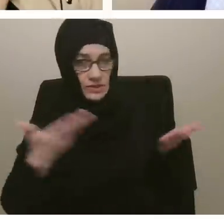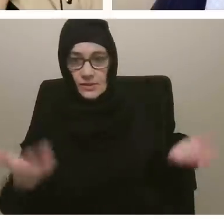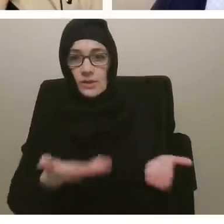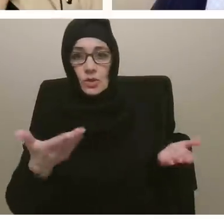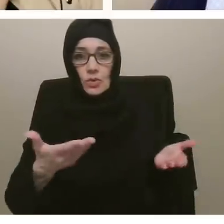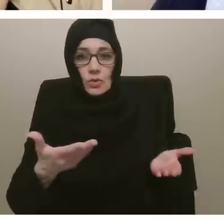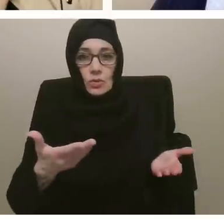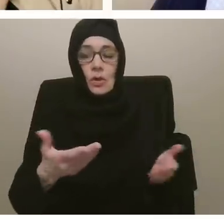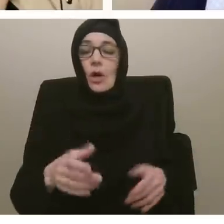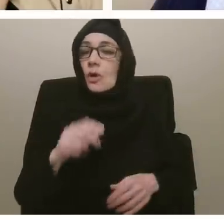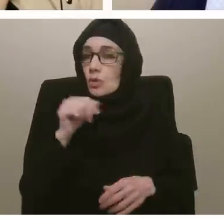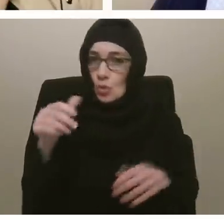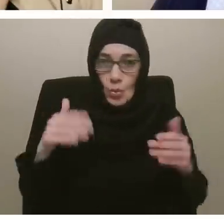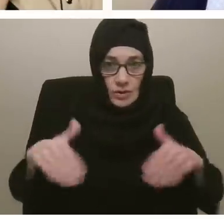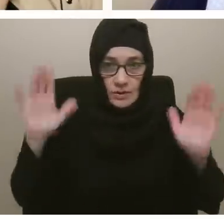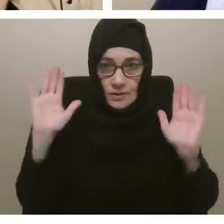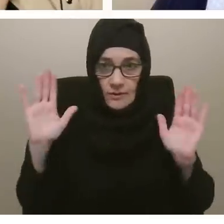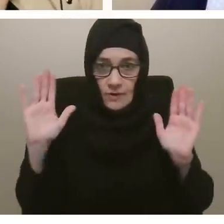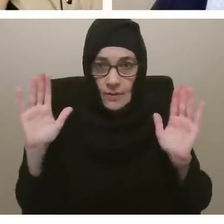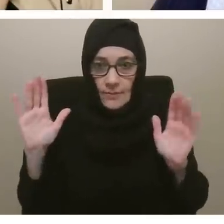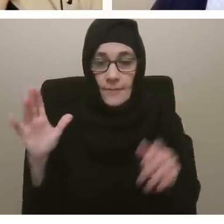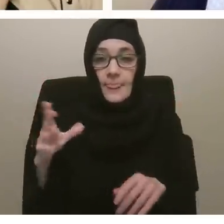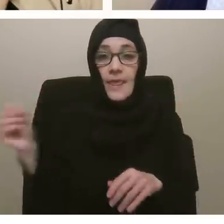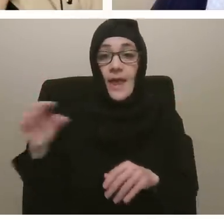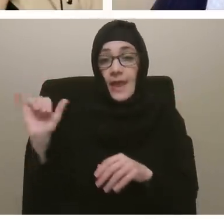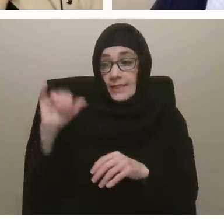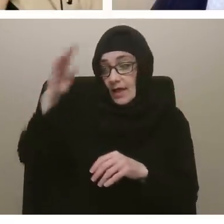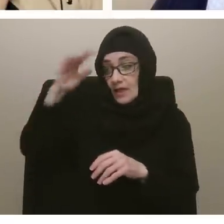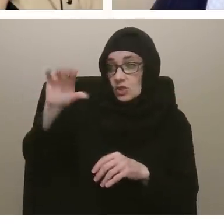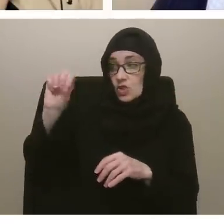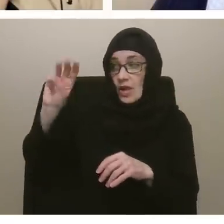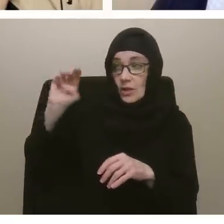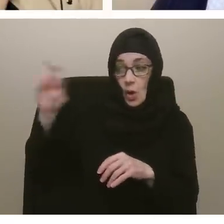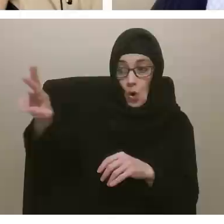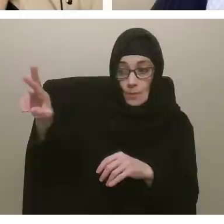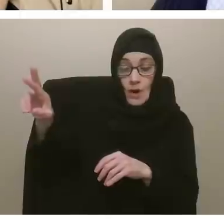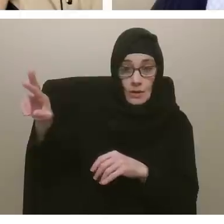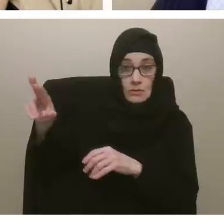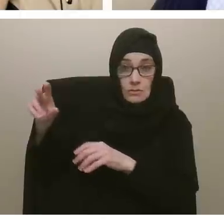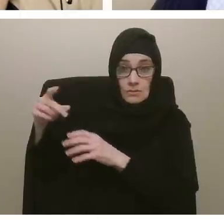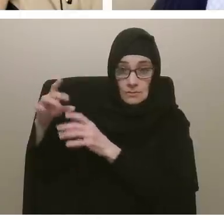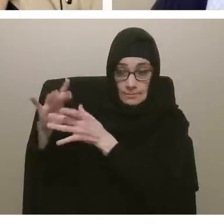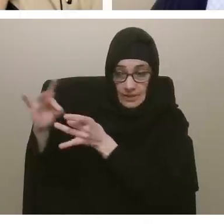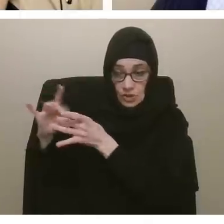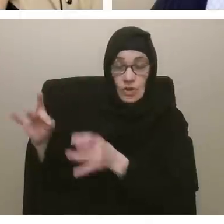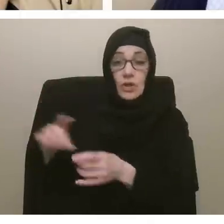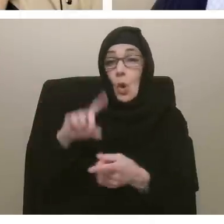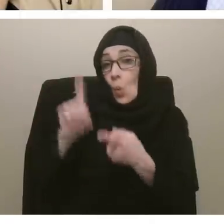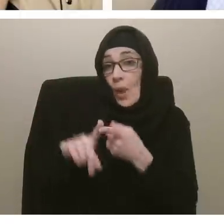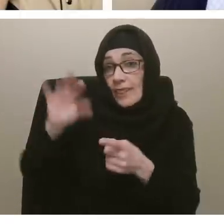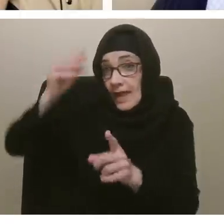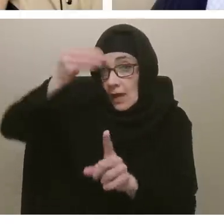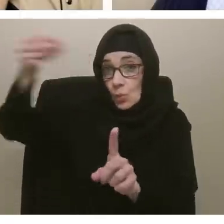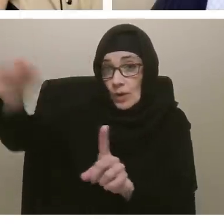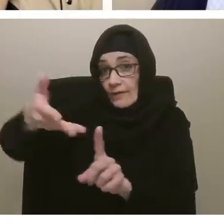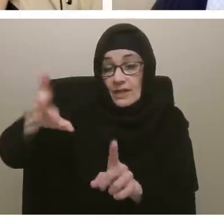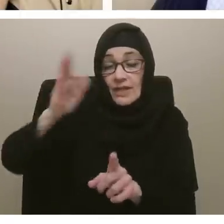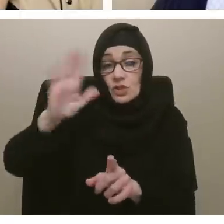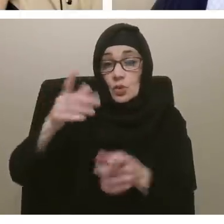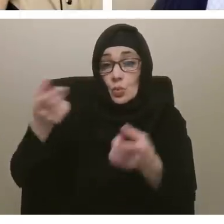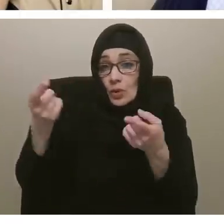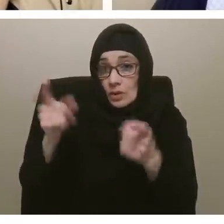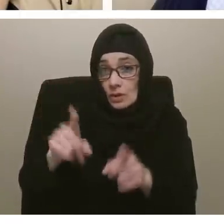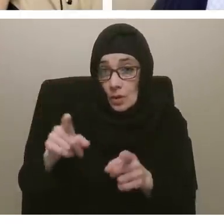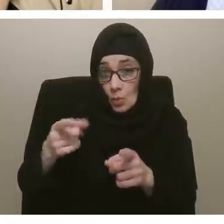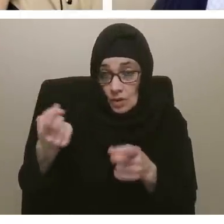always there. But to remember, as Sheikh Omar mentioned earlier, when it comes to when the revelation will come, it comes bi amri rabbik. It comes by